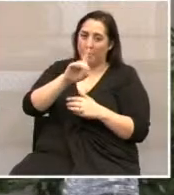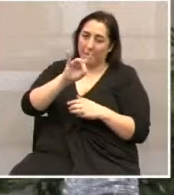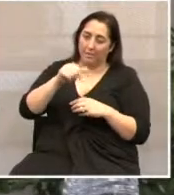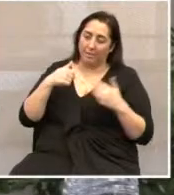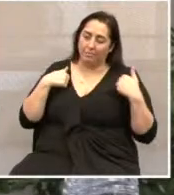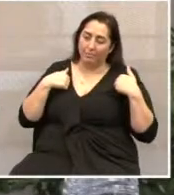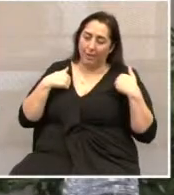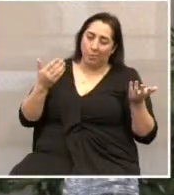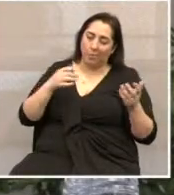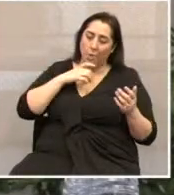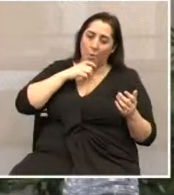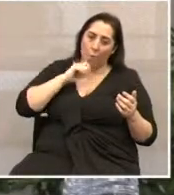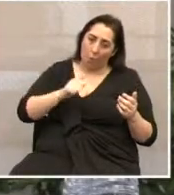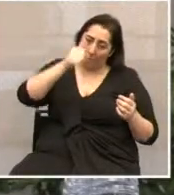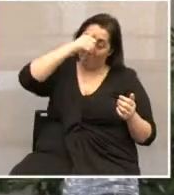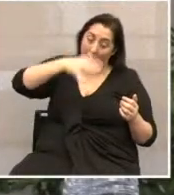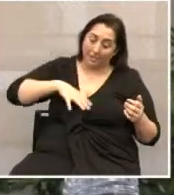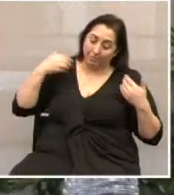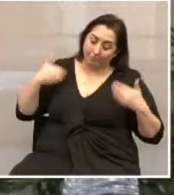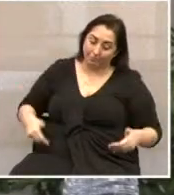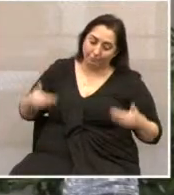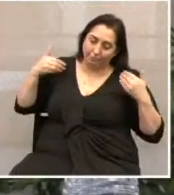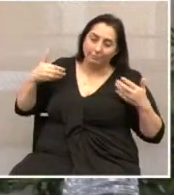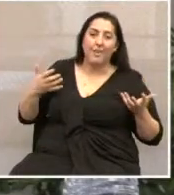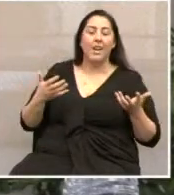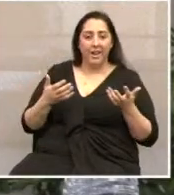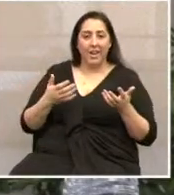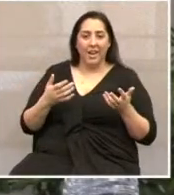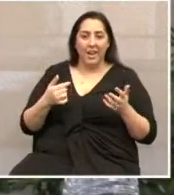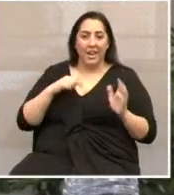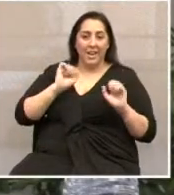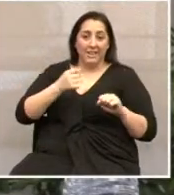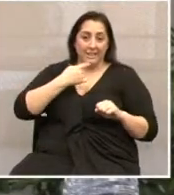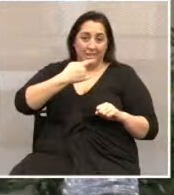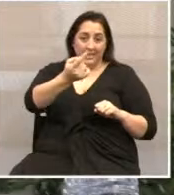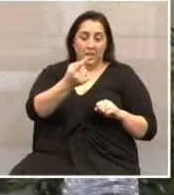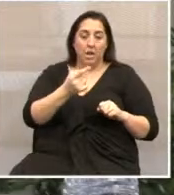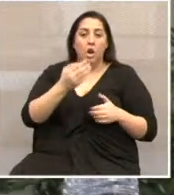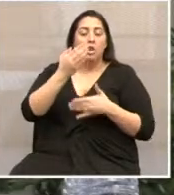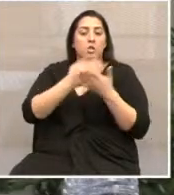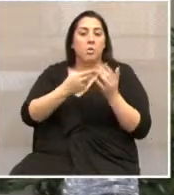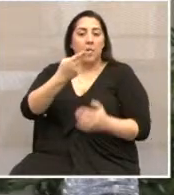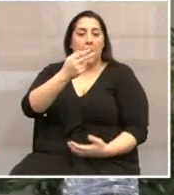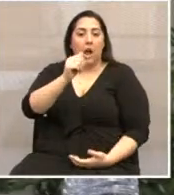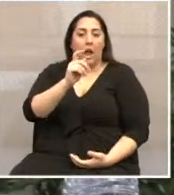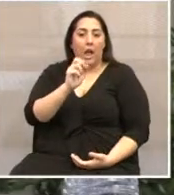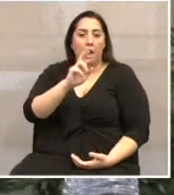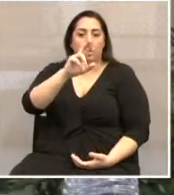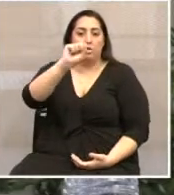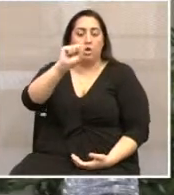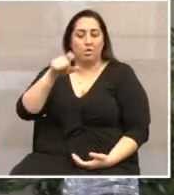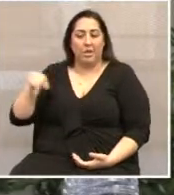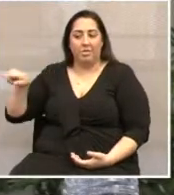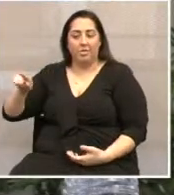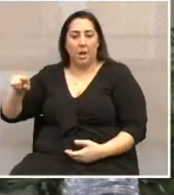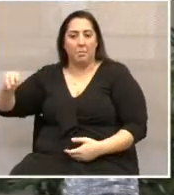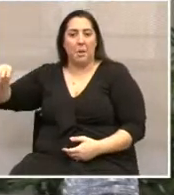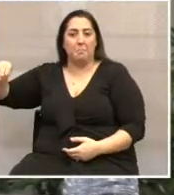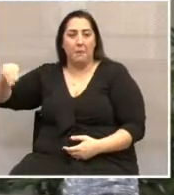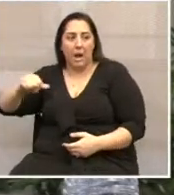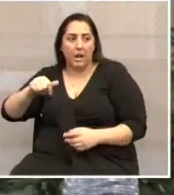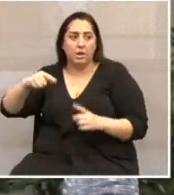old guy. I can tell you that there are hackers There are people that are being paid to